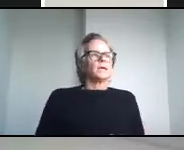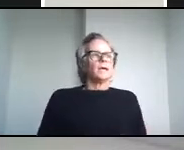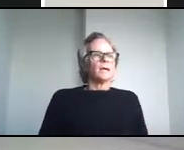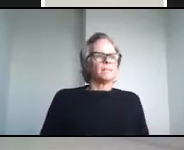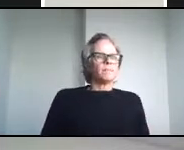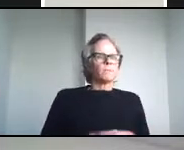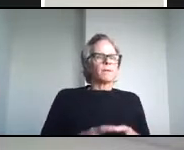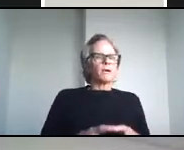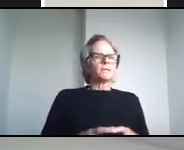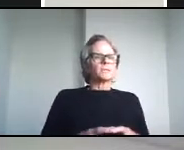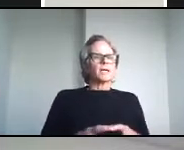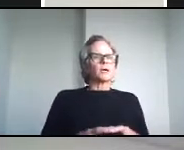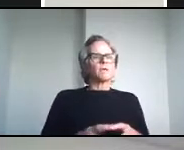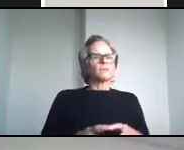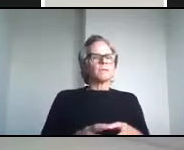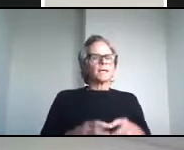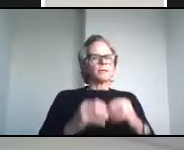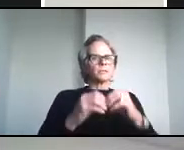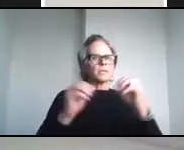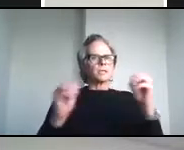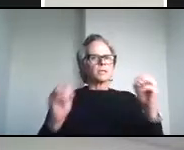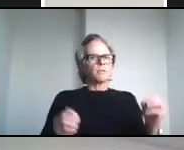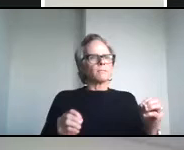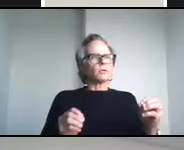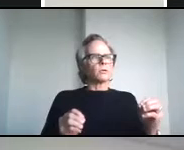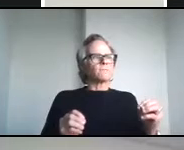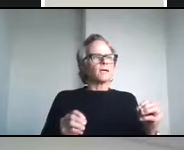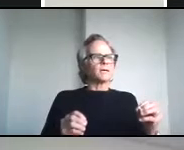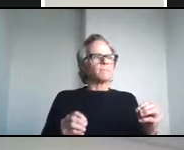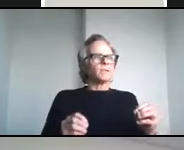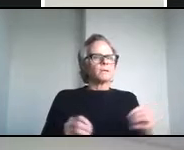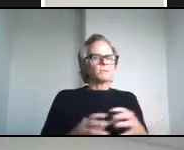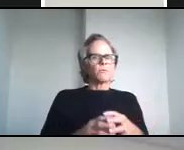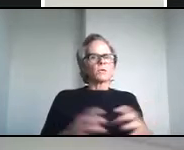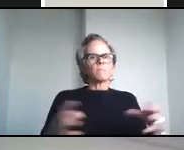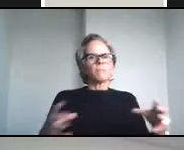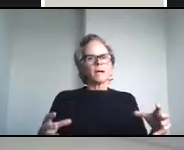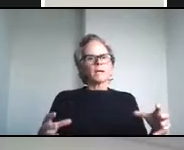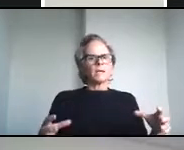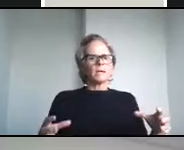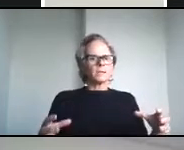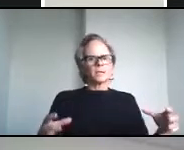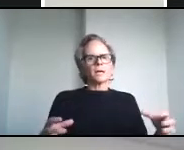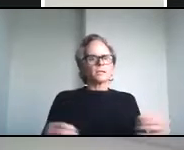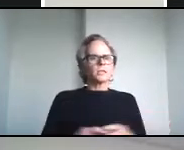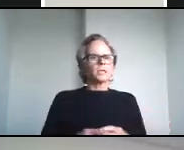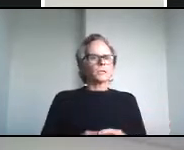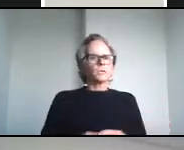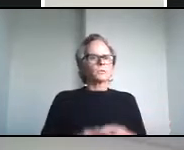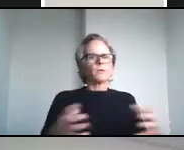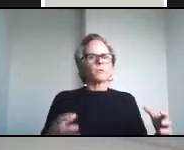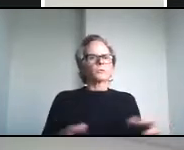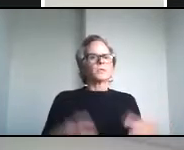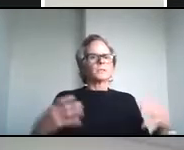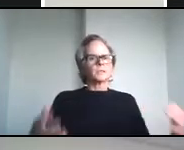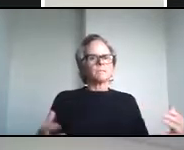least, with parents and caregivers being able to sit at the perimeter of that, supported by technology, in other